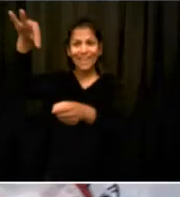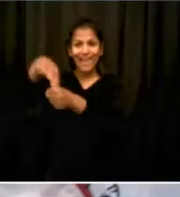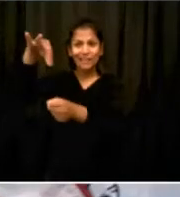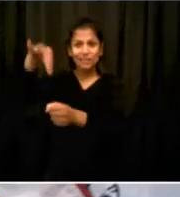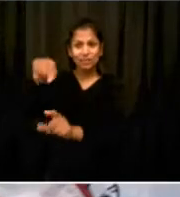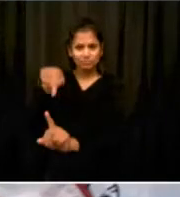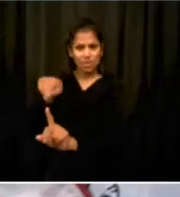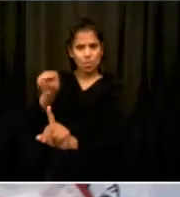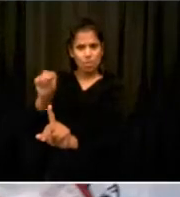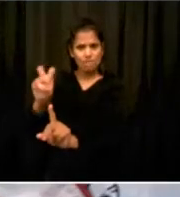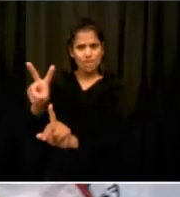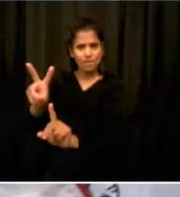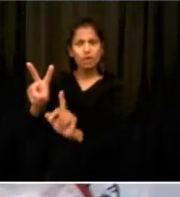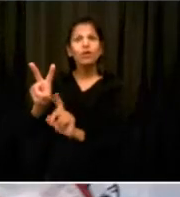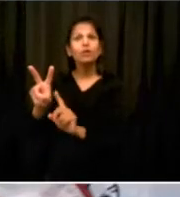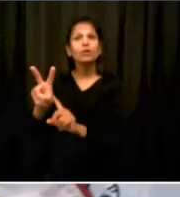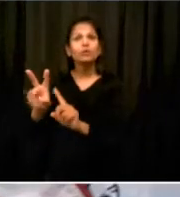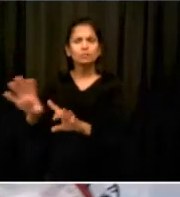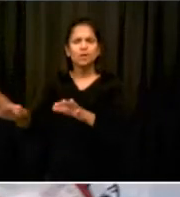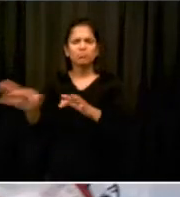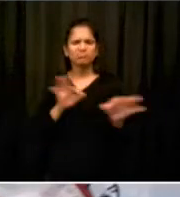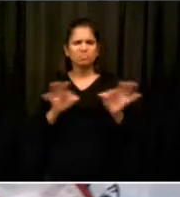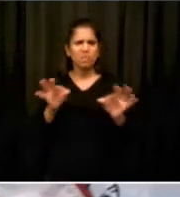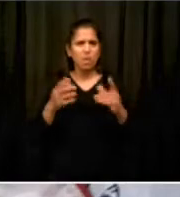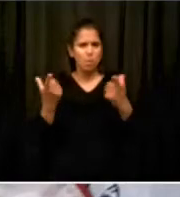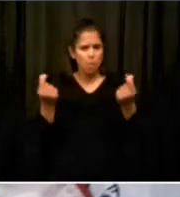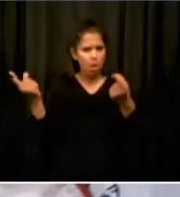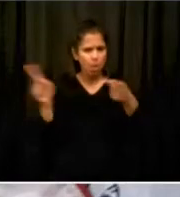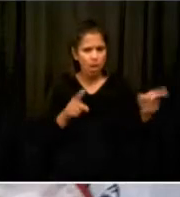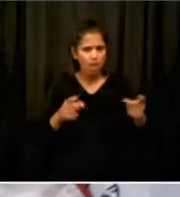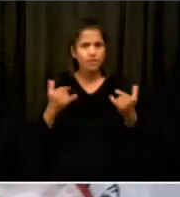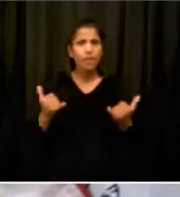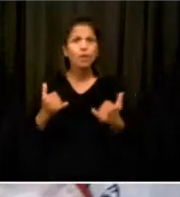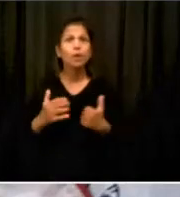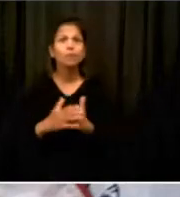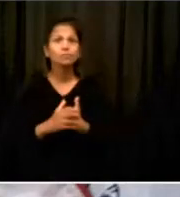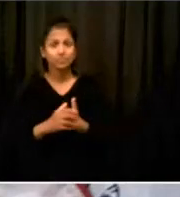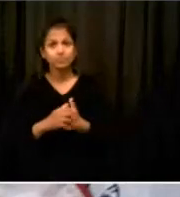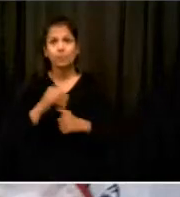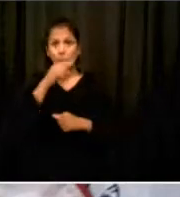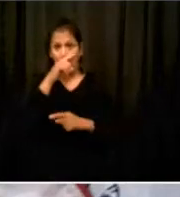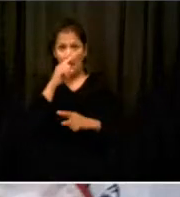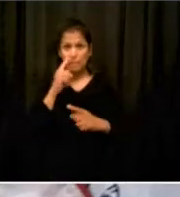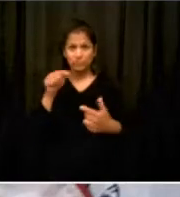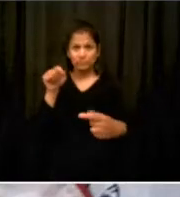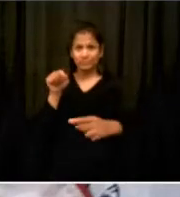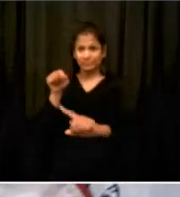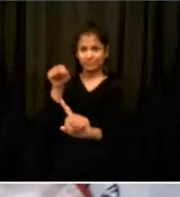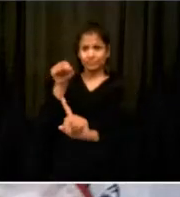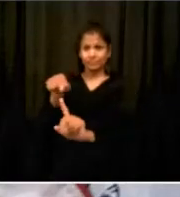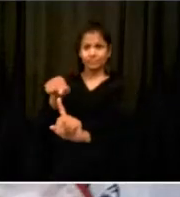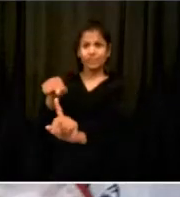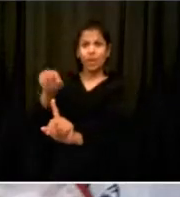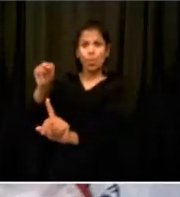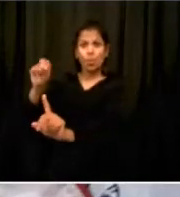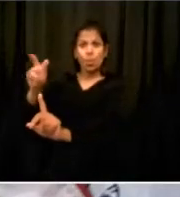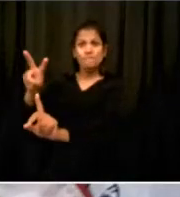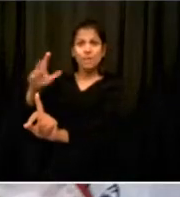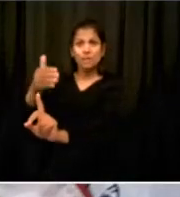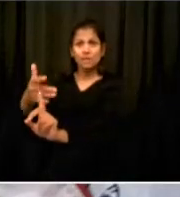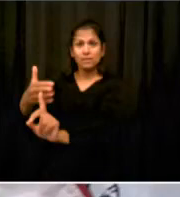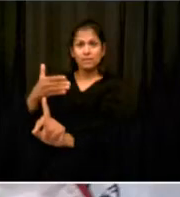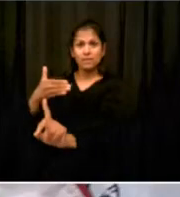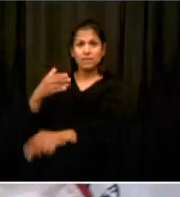the last day for New Yorkers to be counted. November 3rd, I think I can say this without any fear of contradiction, the most